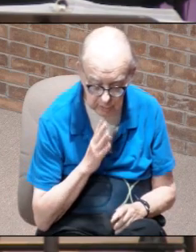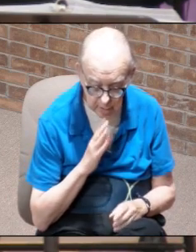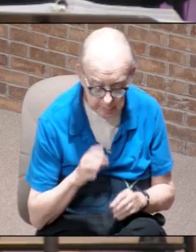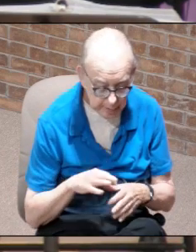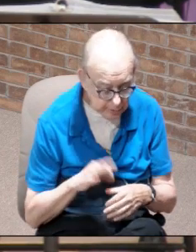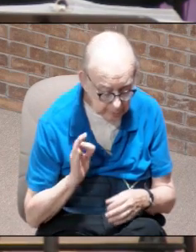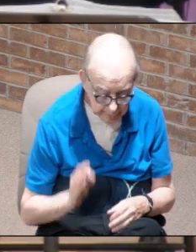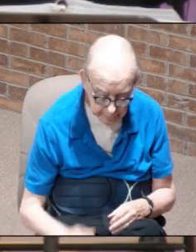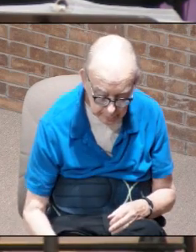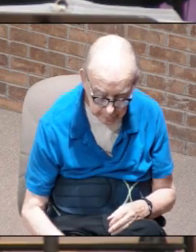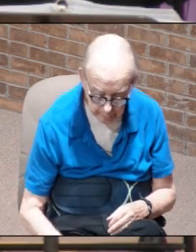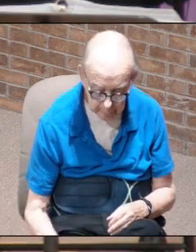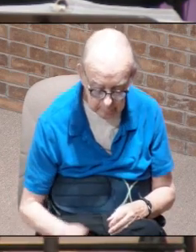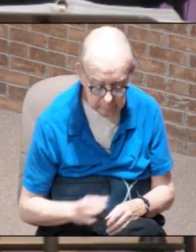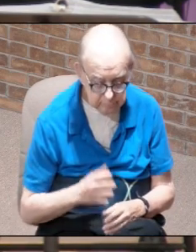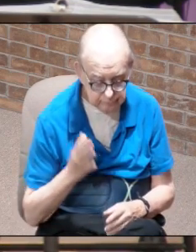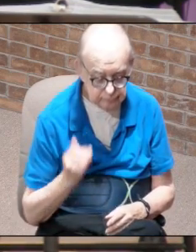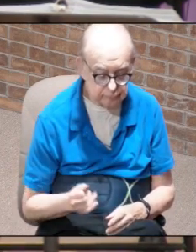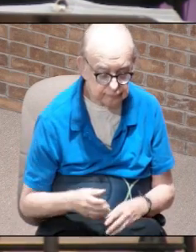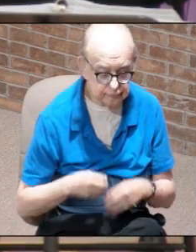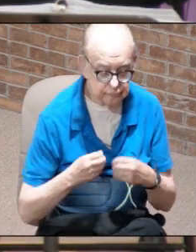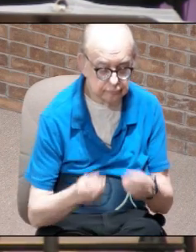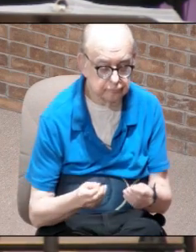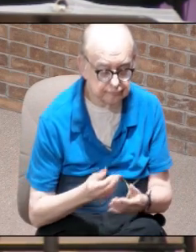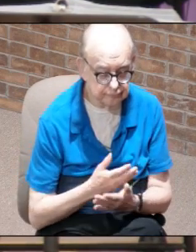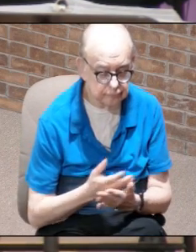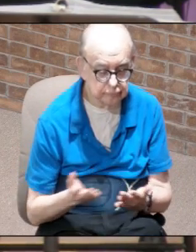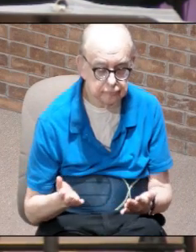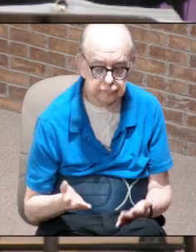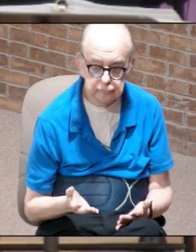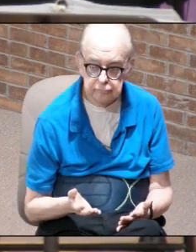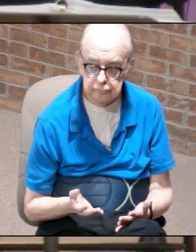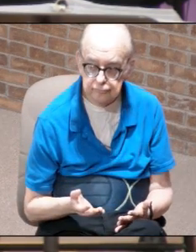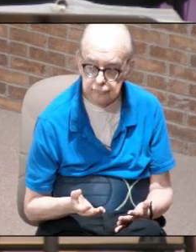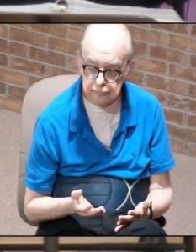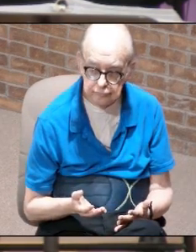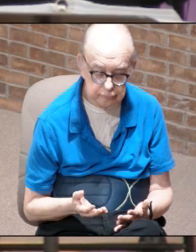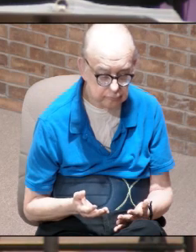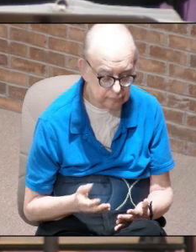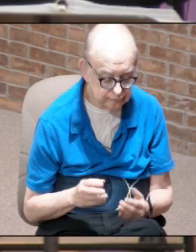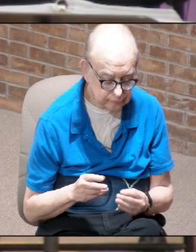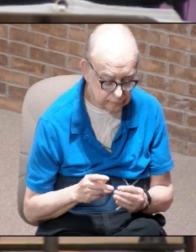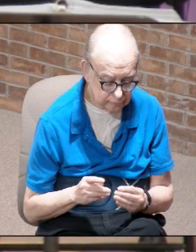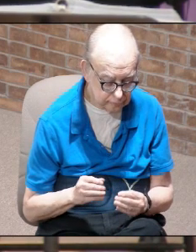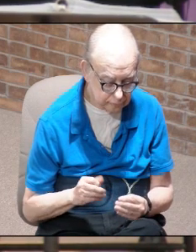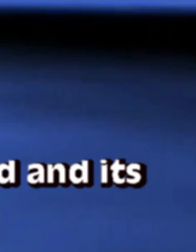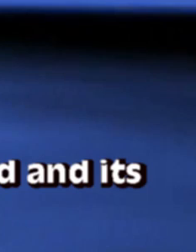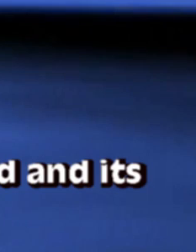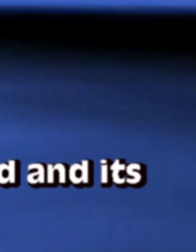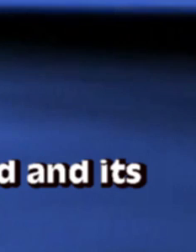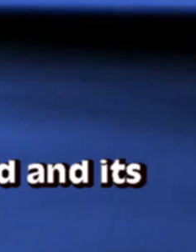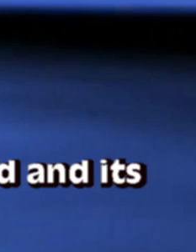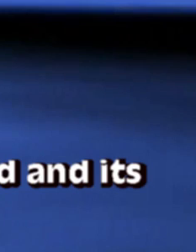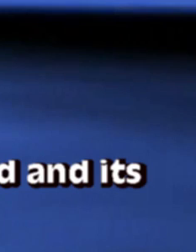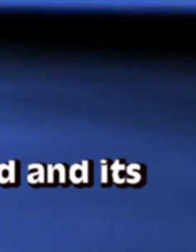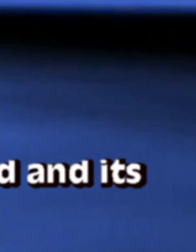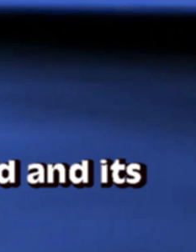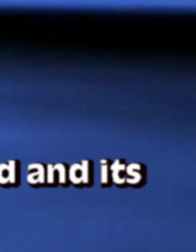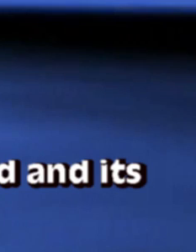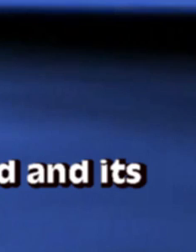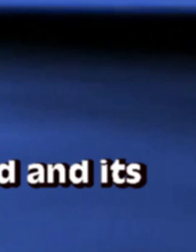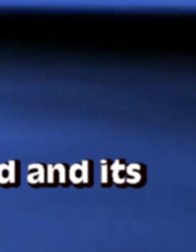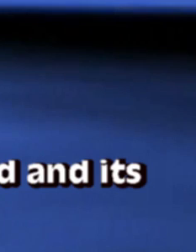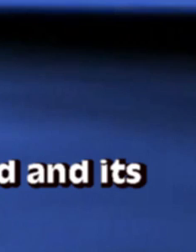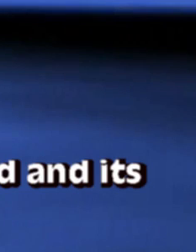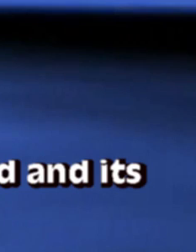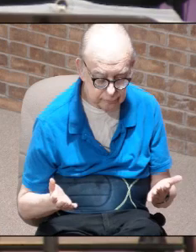spiritually. Because he's given us those things. In Psalms 24 it says, the earth and everything that is in it belongs